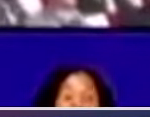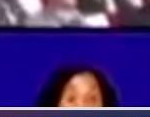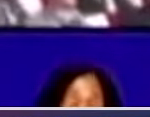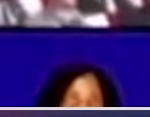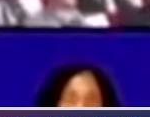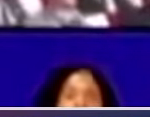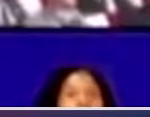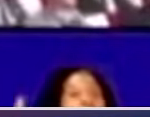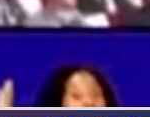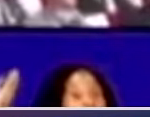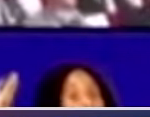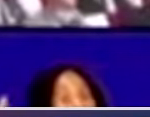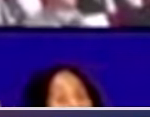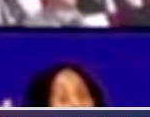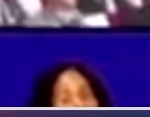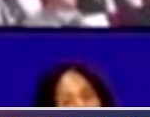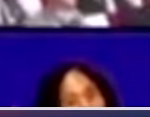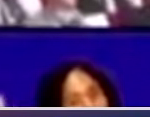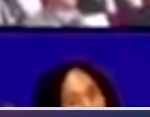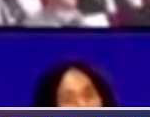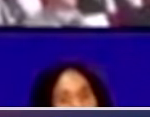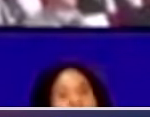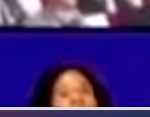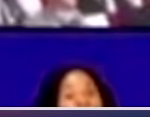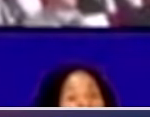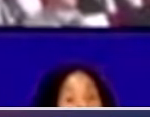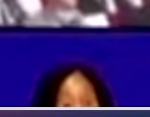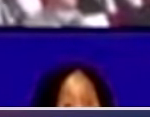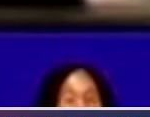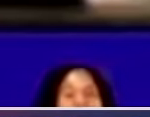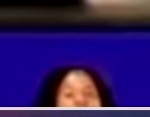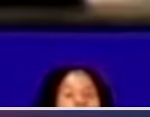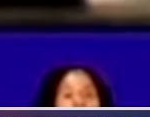hands and let this House fire them for you.